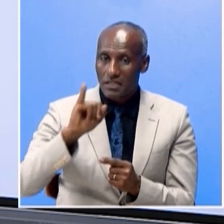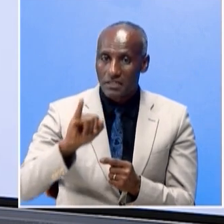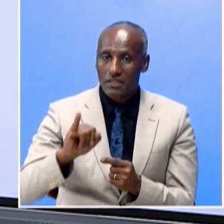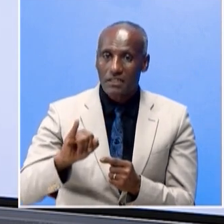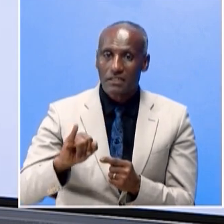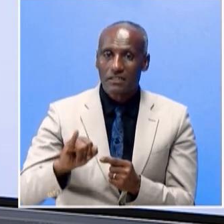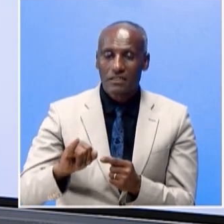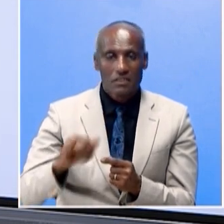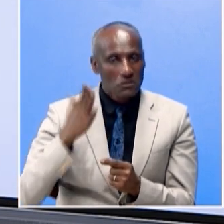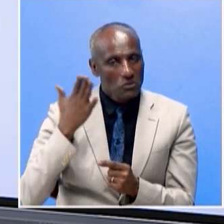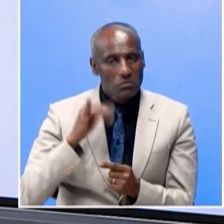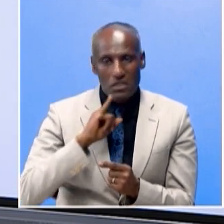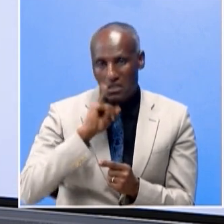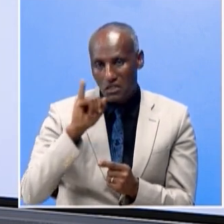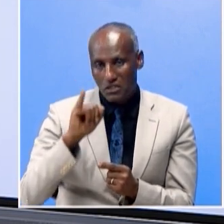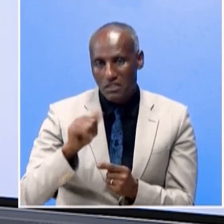We mean that is,